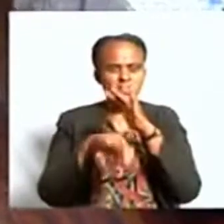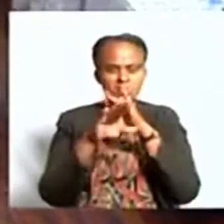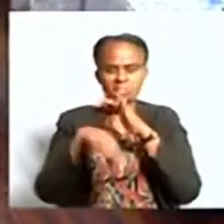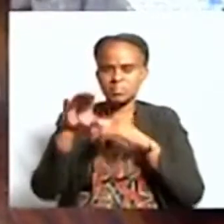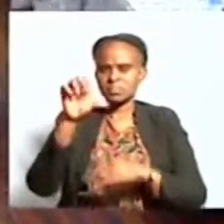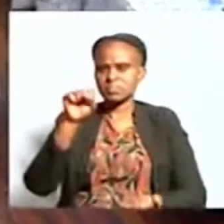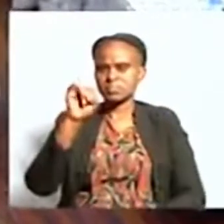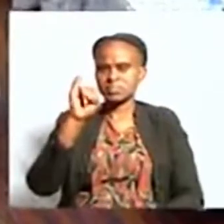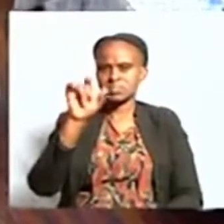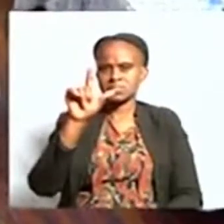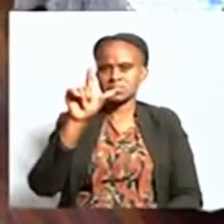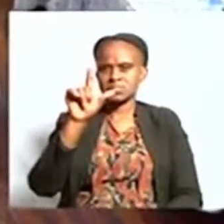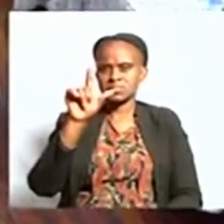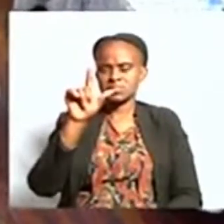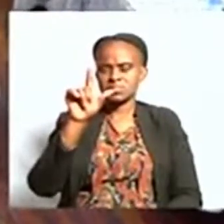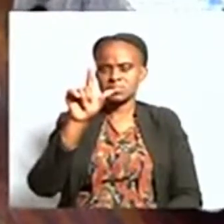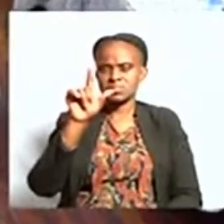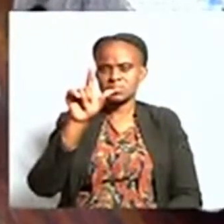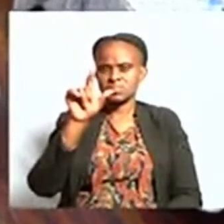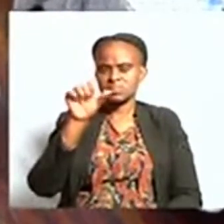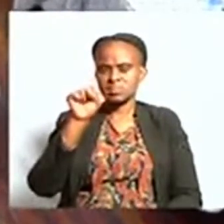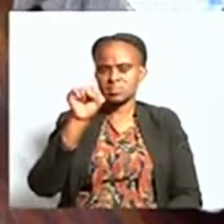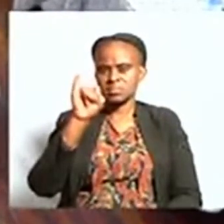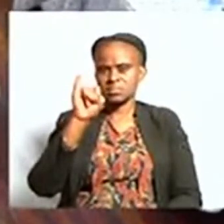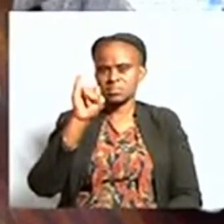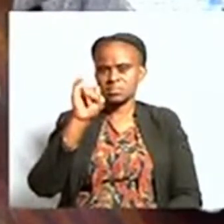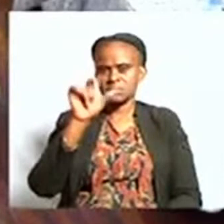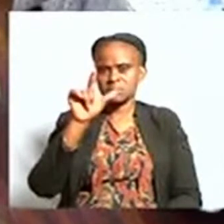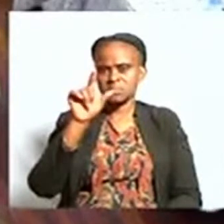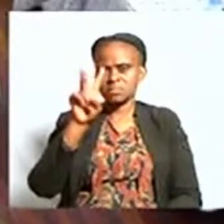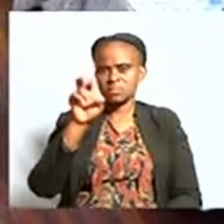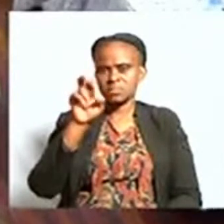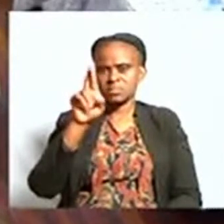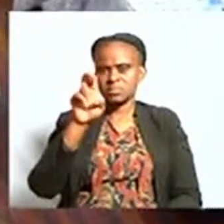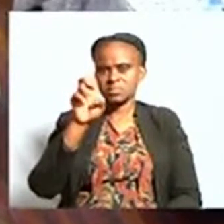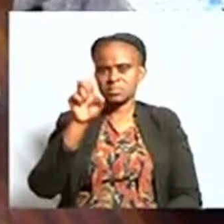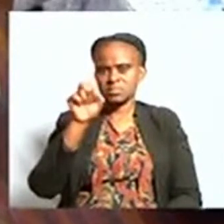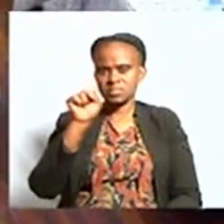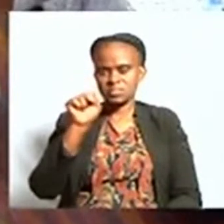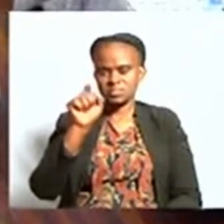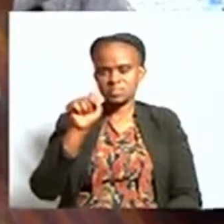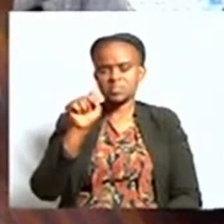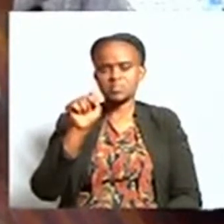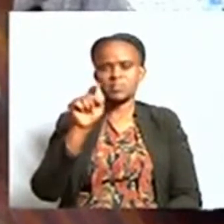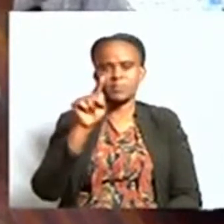Silverest. Controlling Officer, the